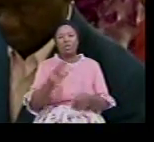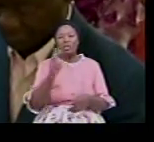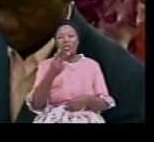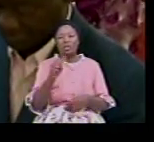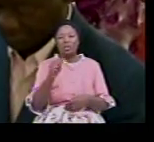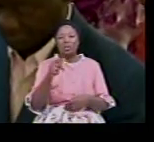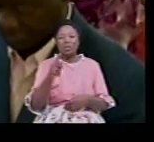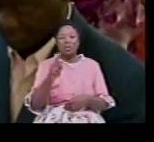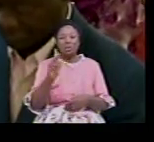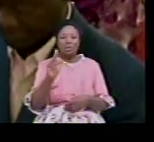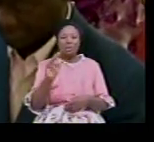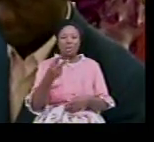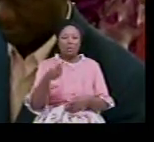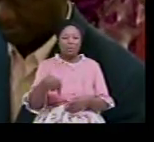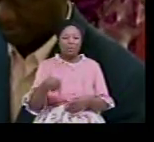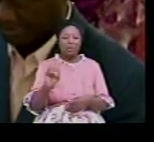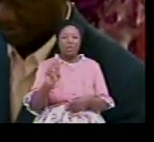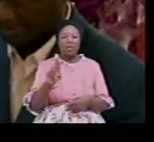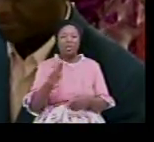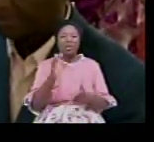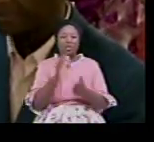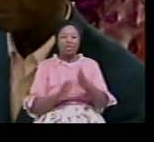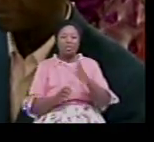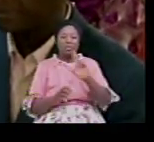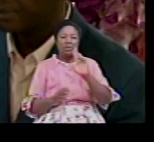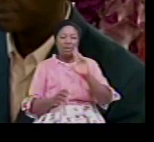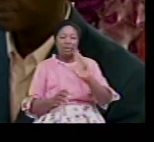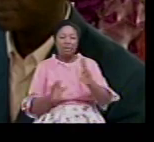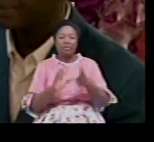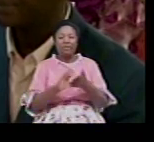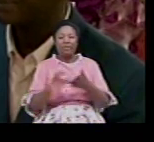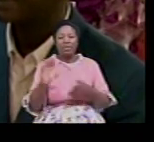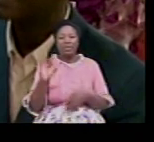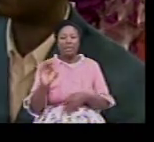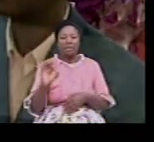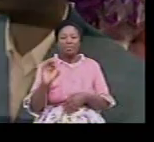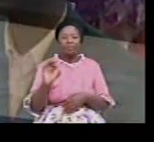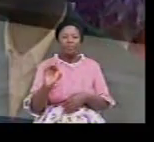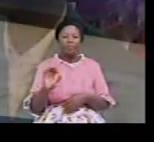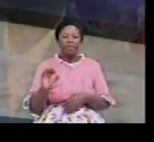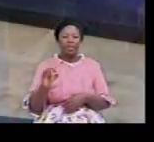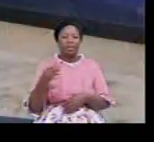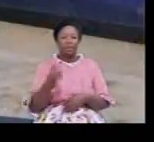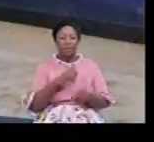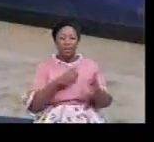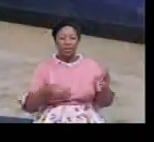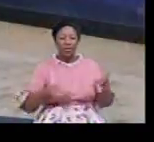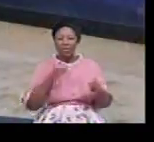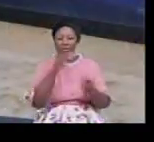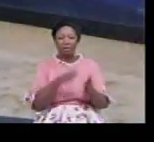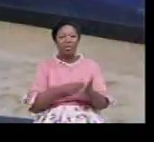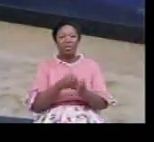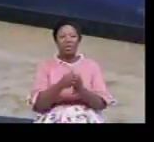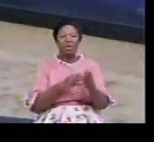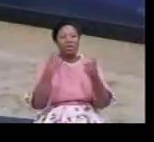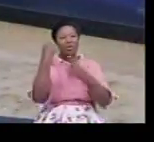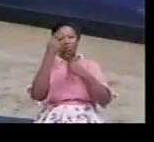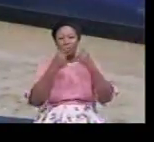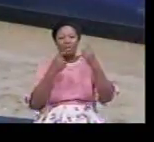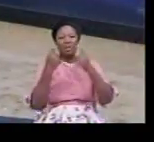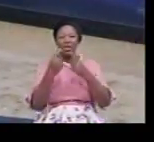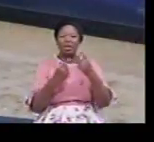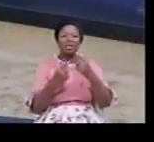3, verse 9, 2 Peter chapter 3, verse 9, the Lord is not slack concerning